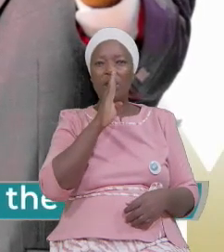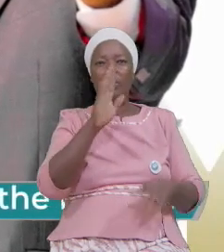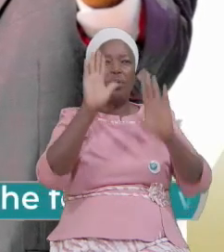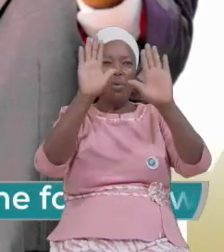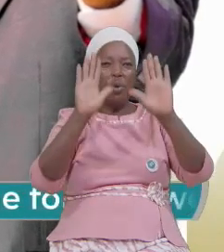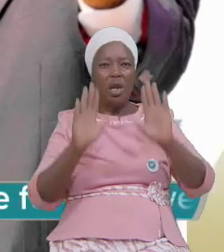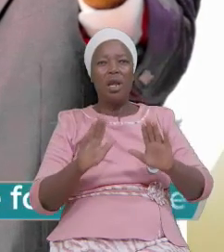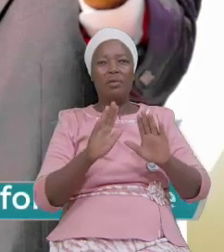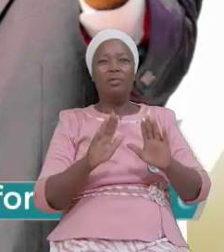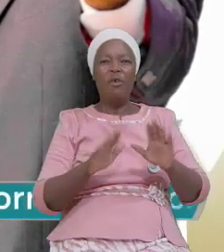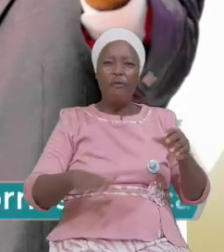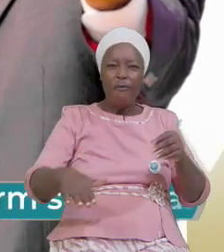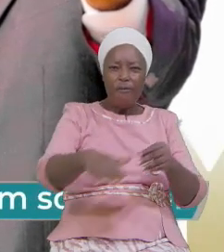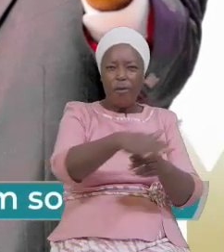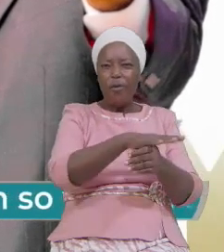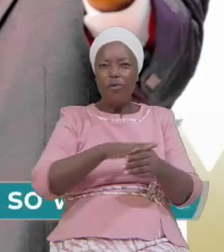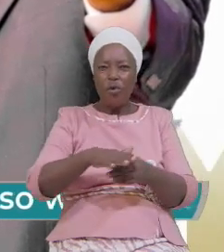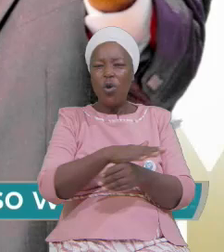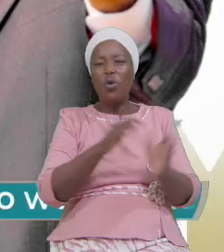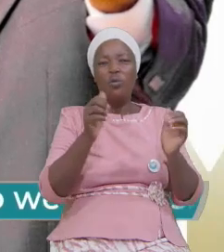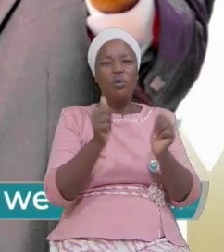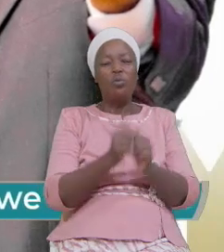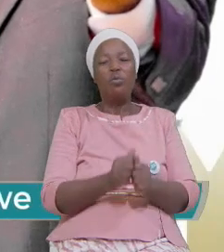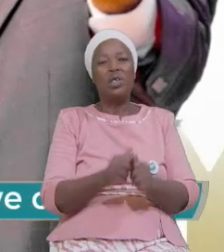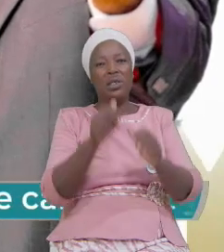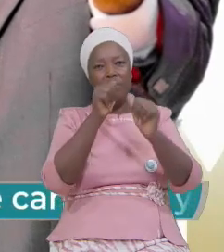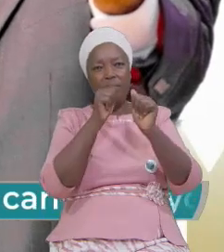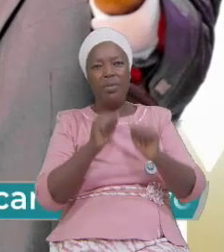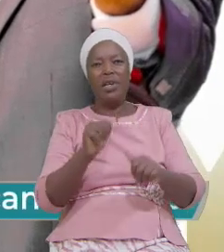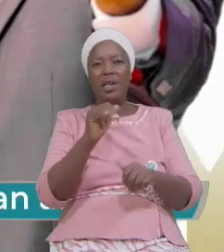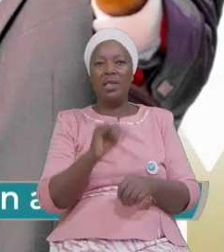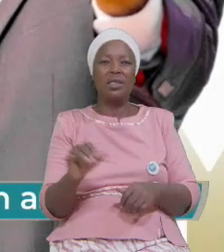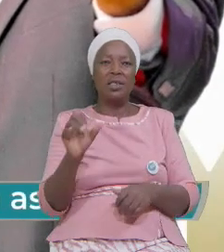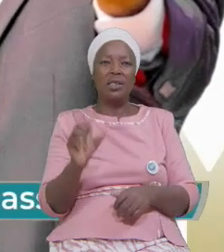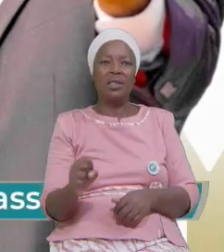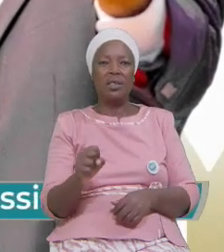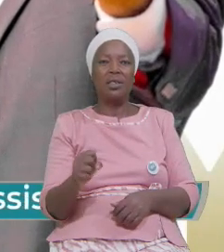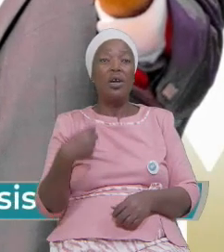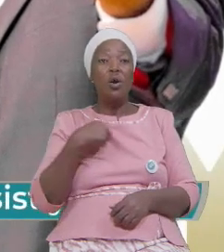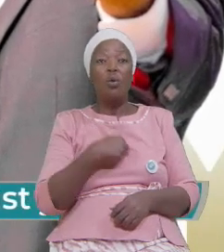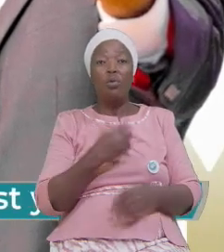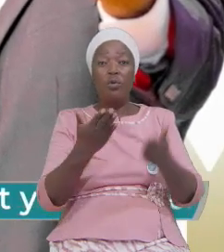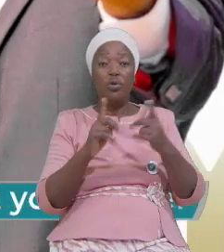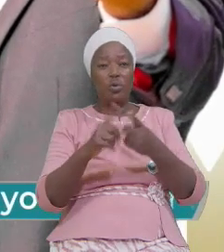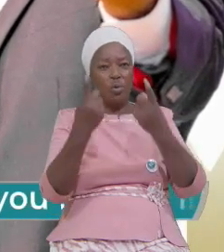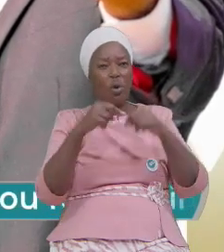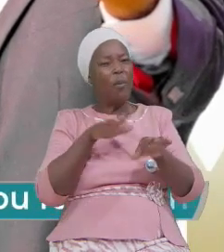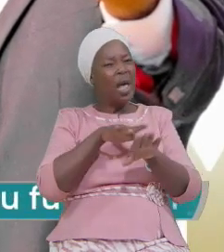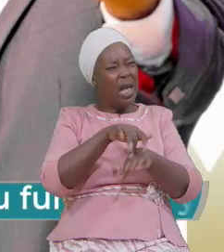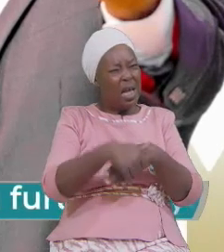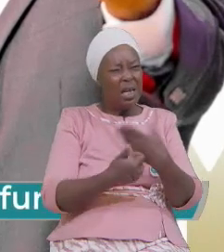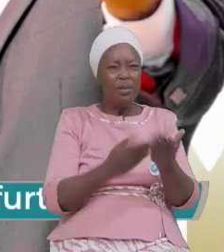full with blessings. We want you to come early by 7 o'clock. Be here to